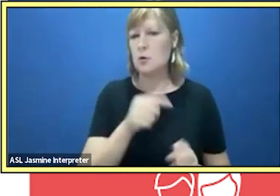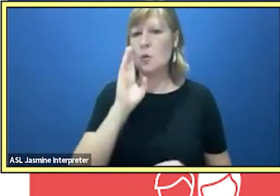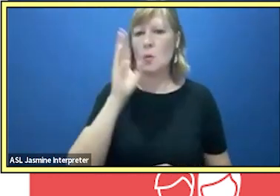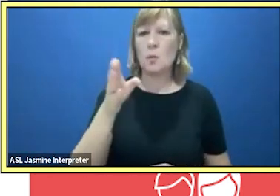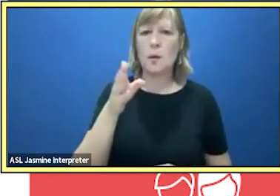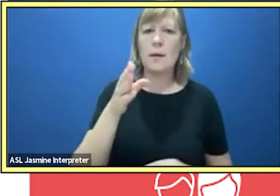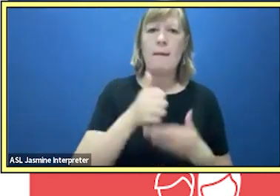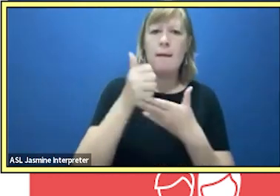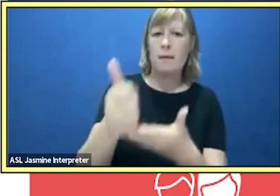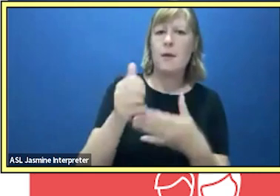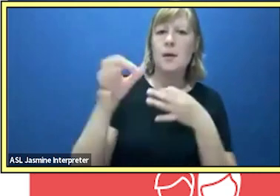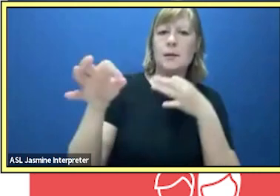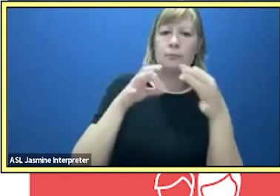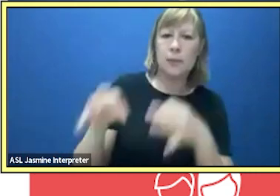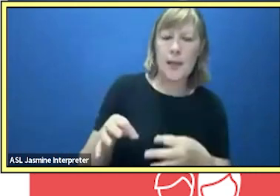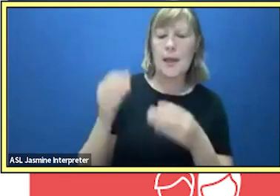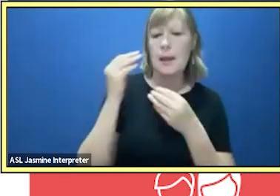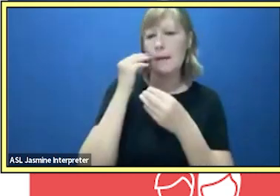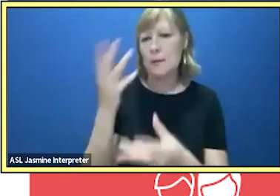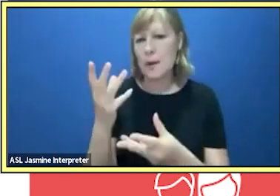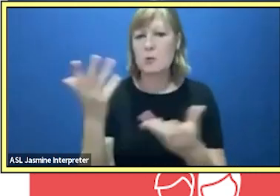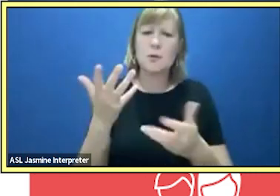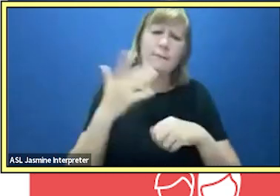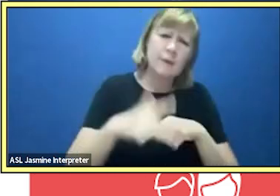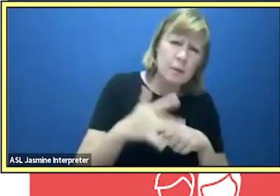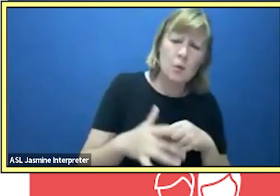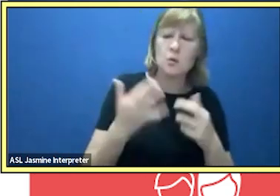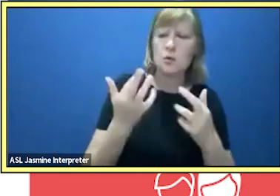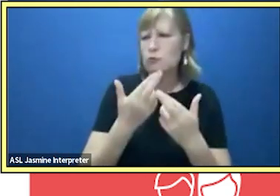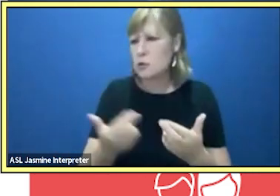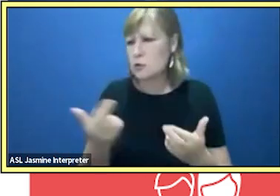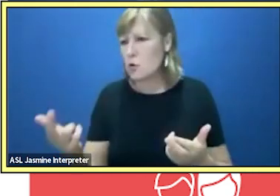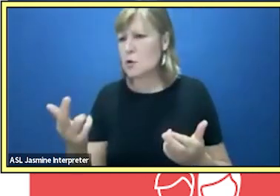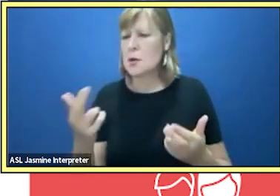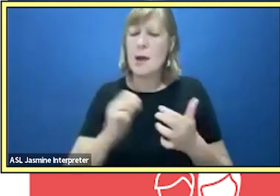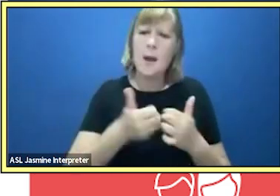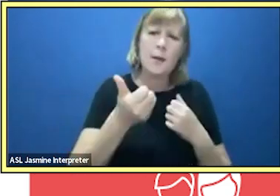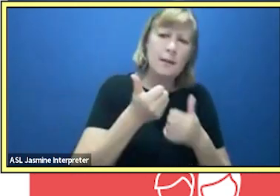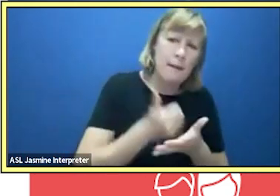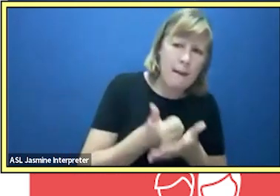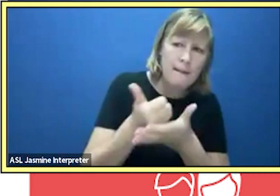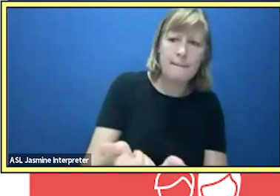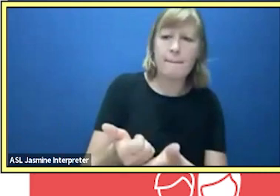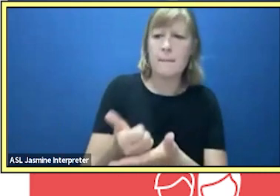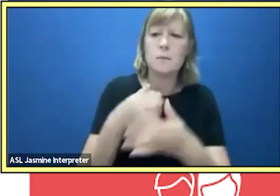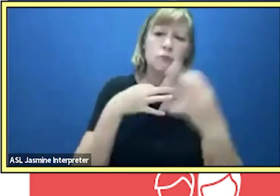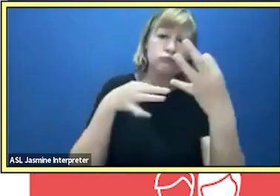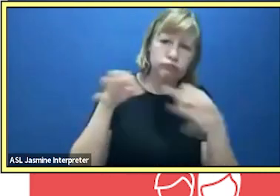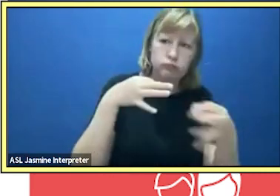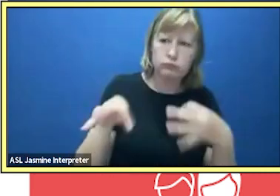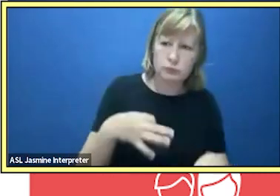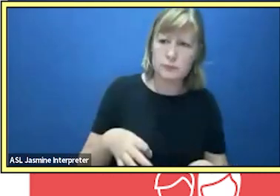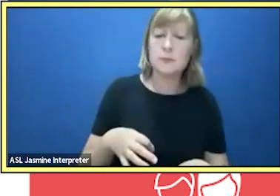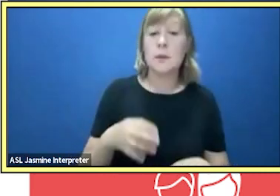have information about what's available for you and provide you with those resources. Then they will make those referrals